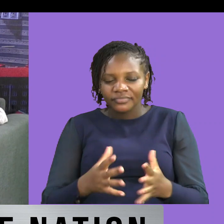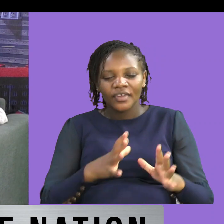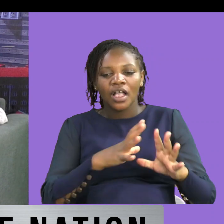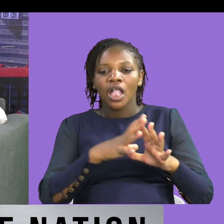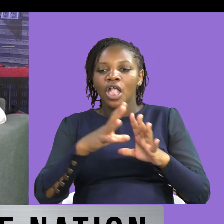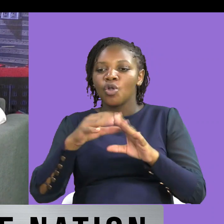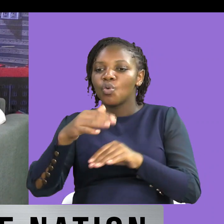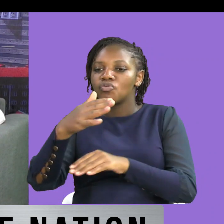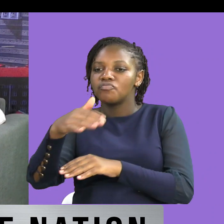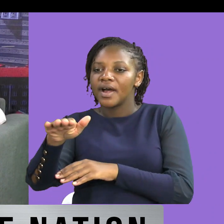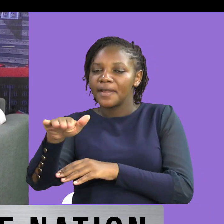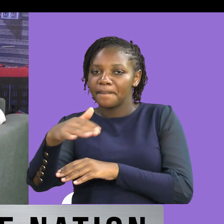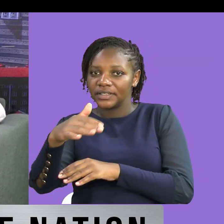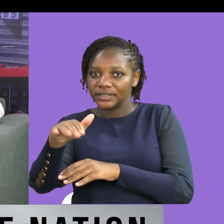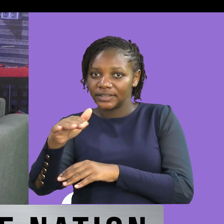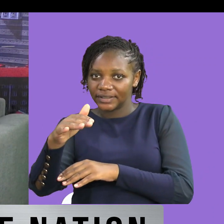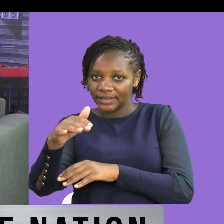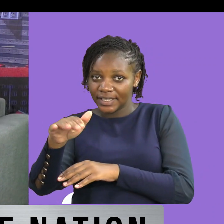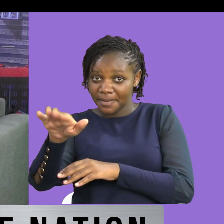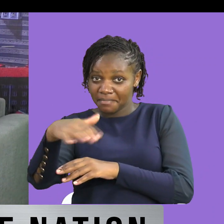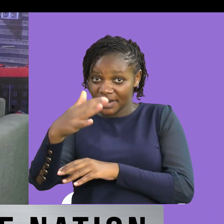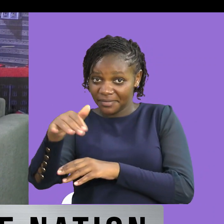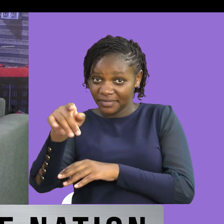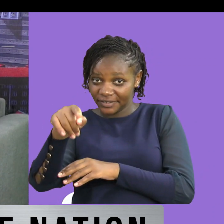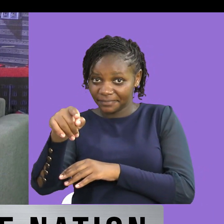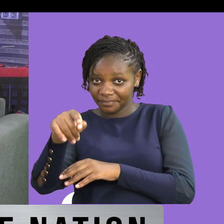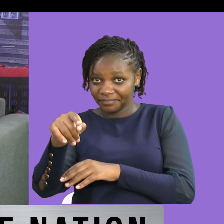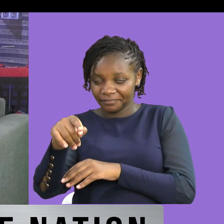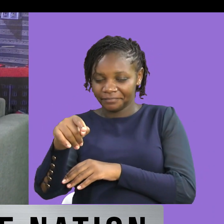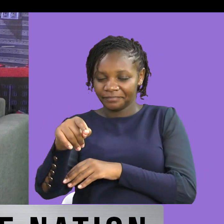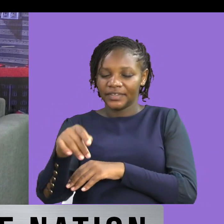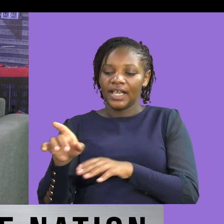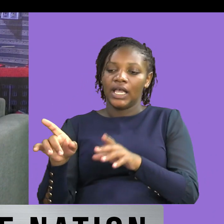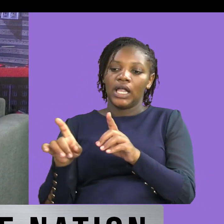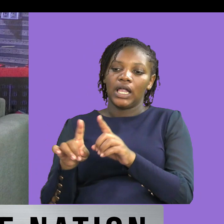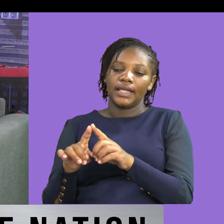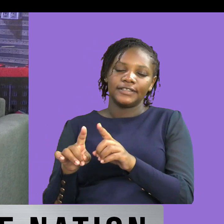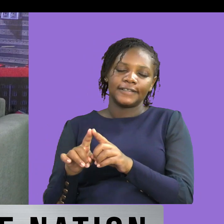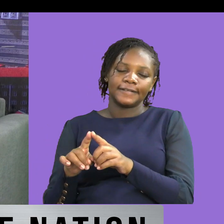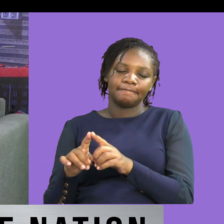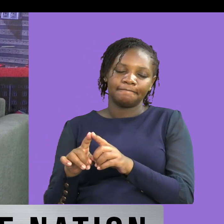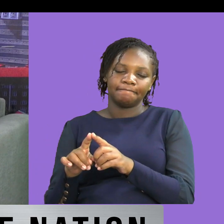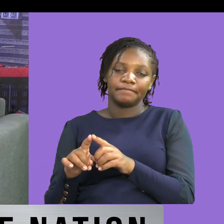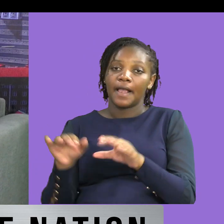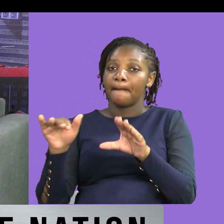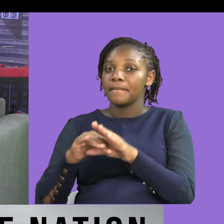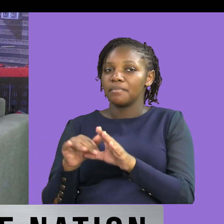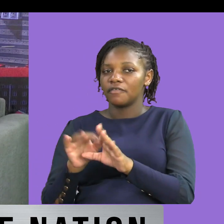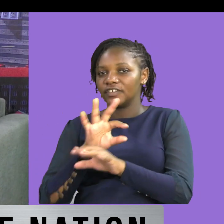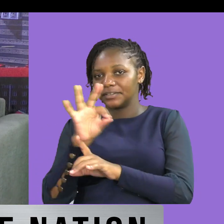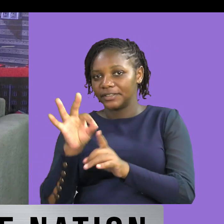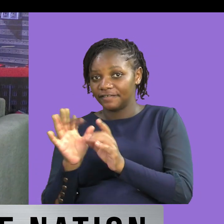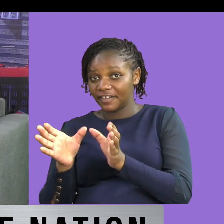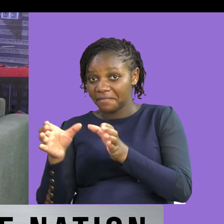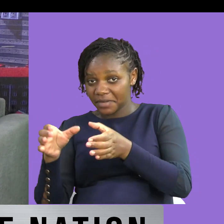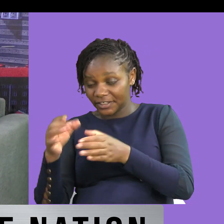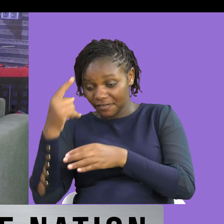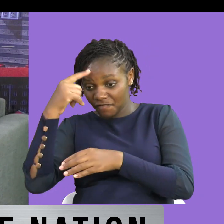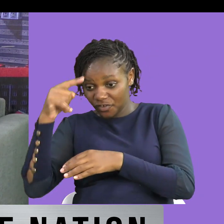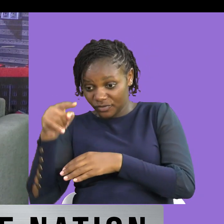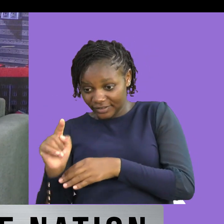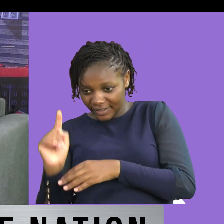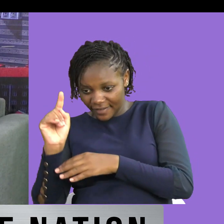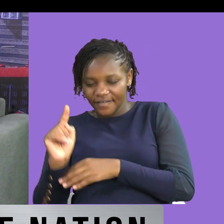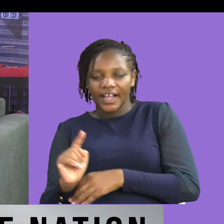politician, as a political party person, you are legislating the political party's fund and the political party's issues for yourself.